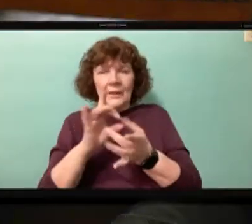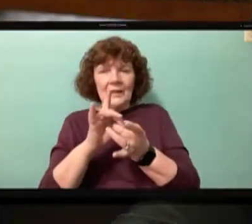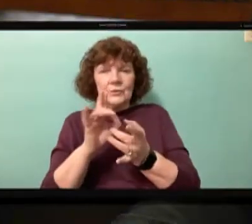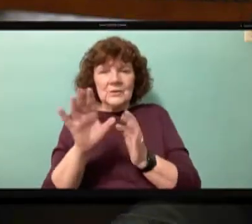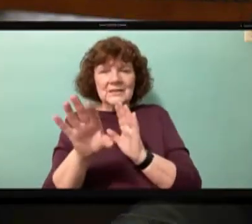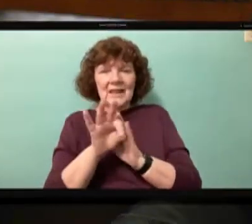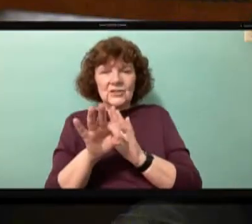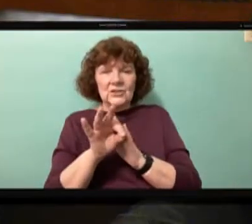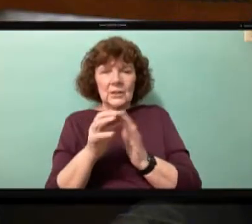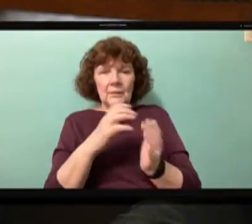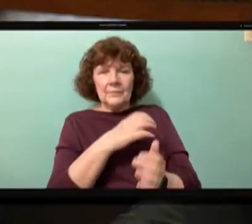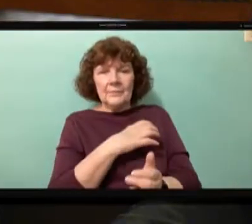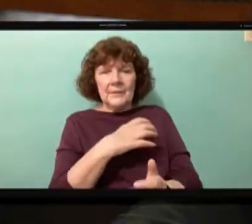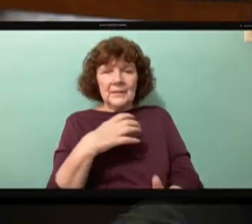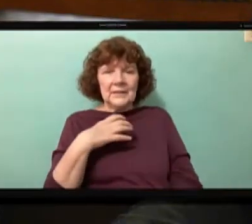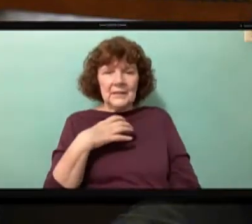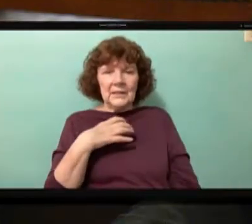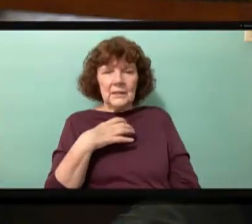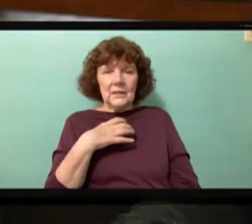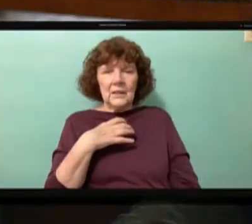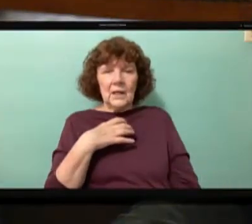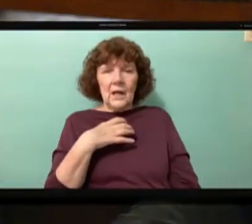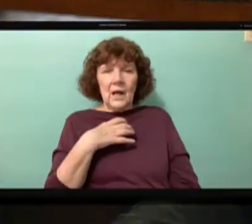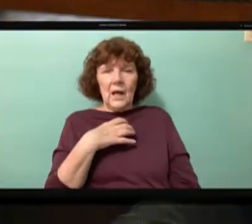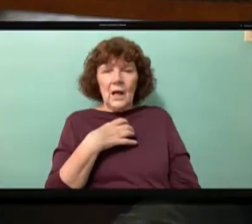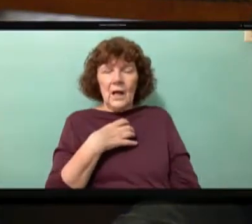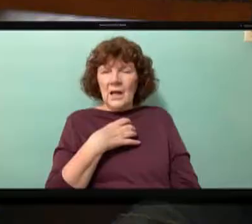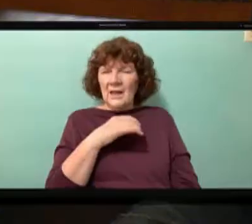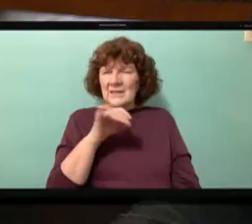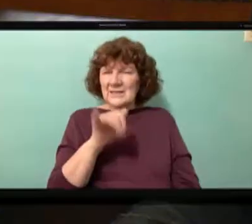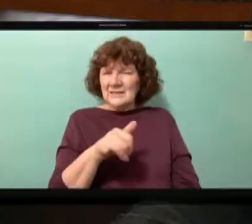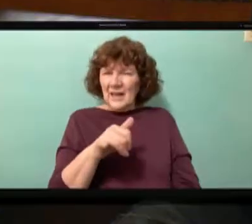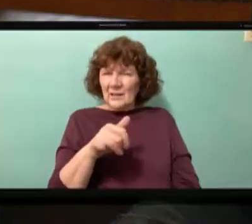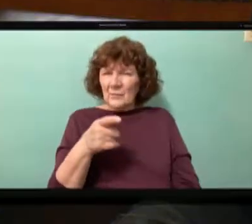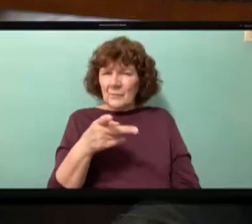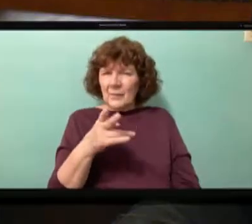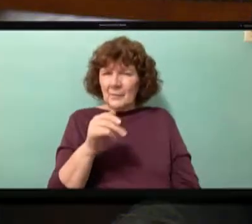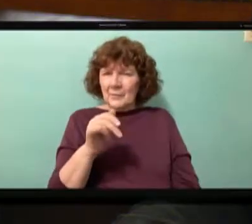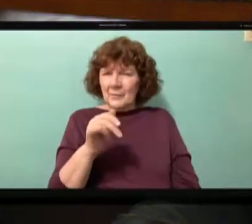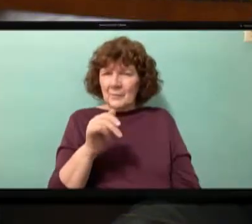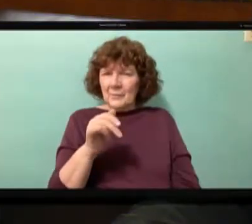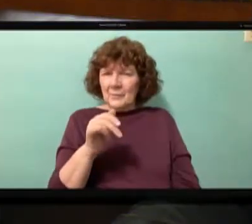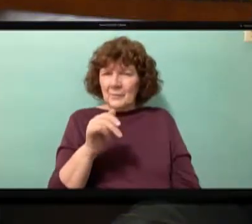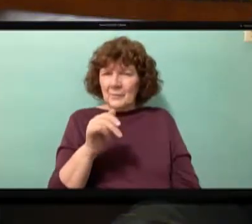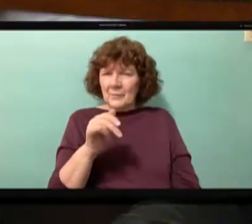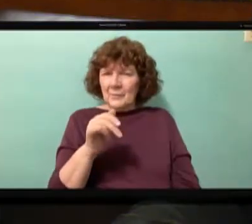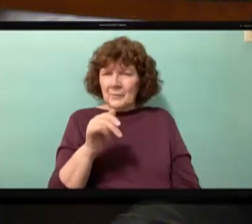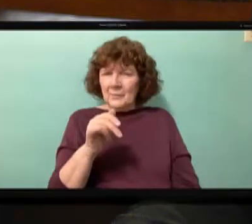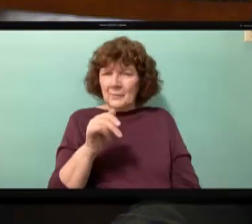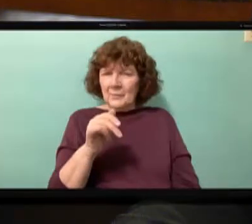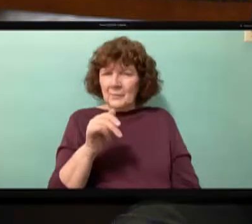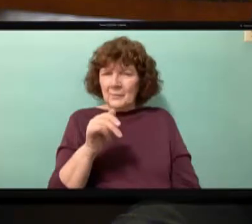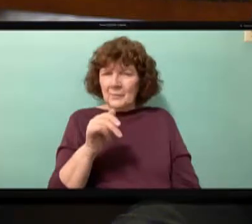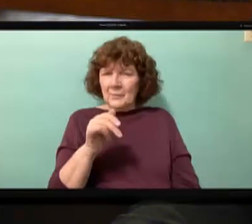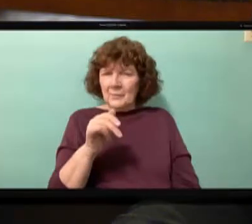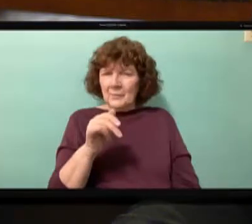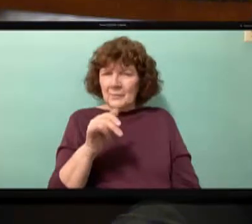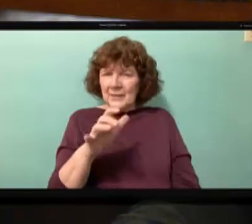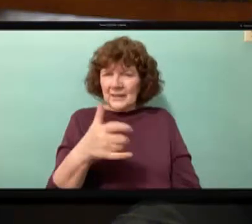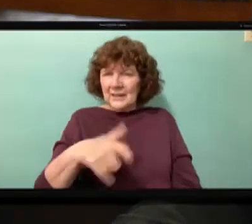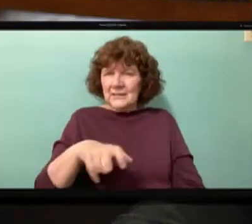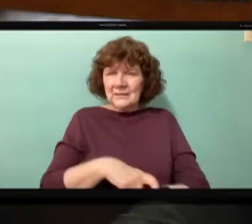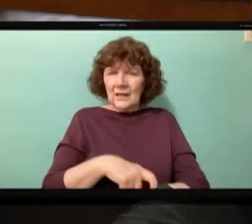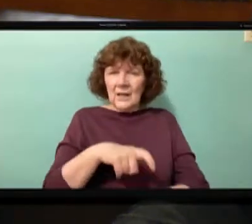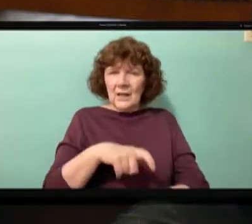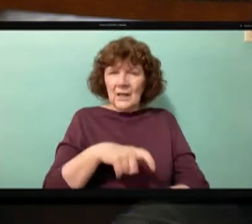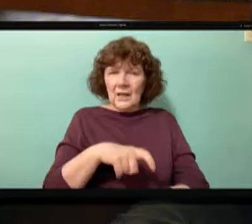think it's something I'm interested in. Is that made public at any point, through a right to know or anything like that? Do we ever find out